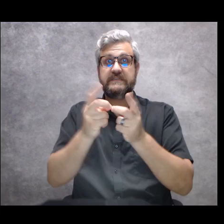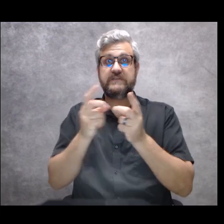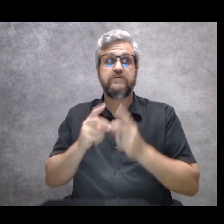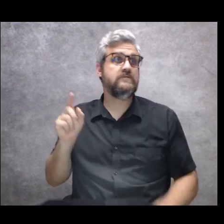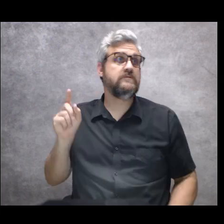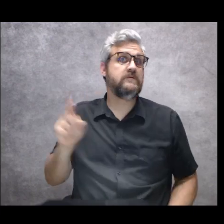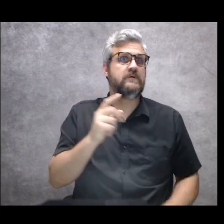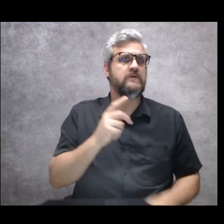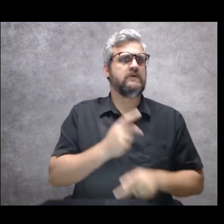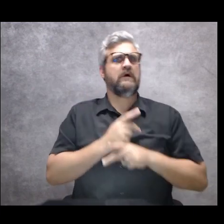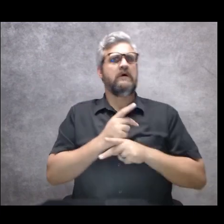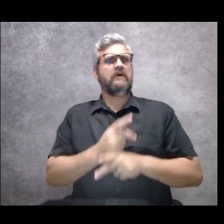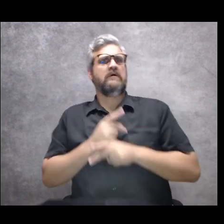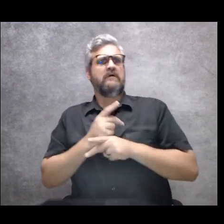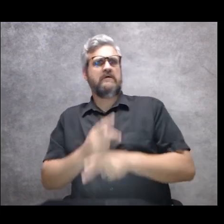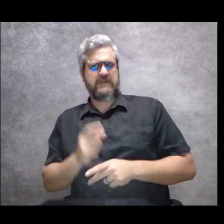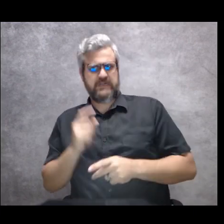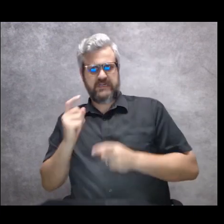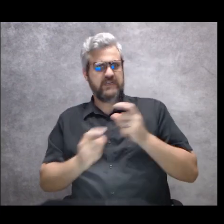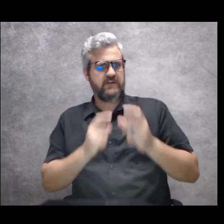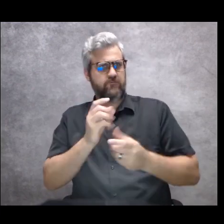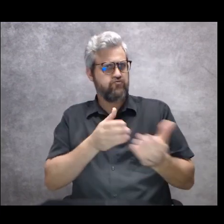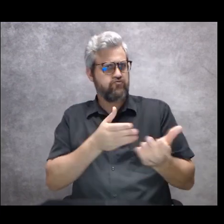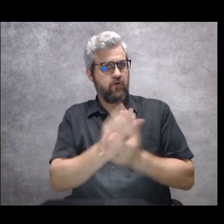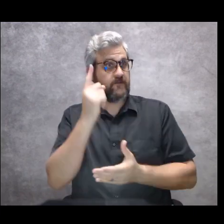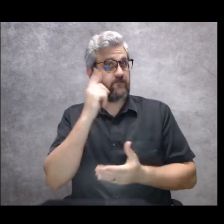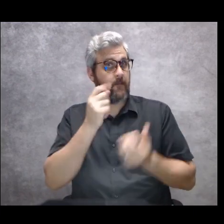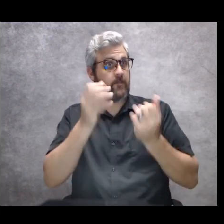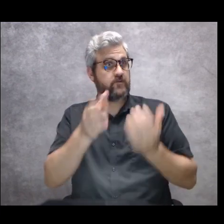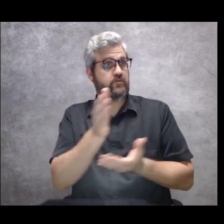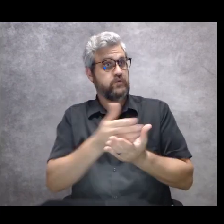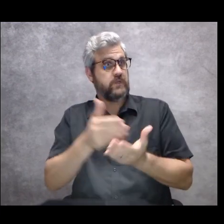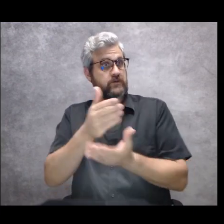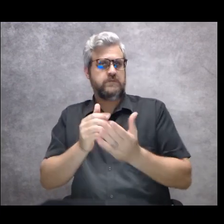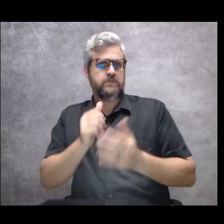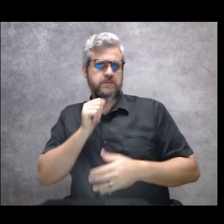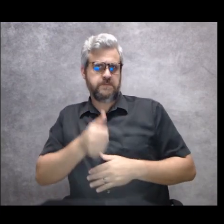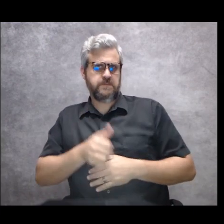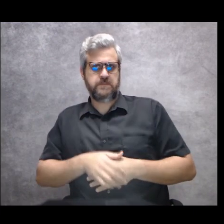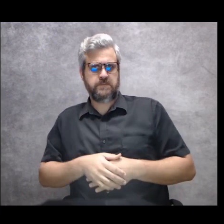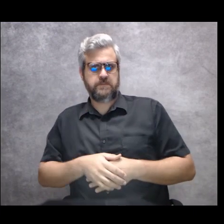districts are cautious in giving rights to multiple sections.